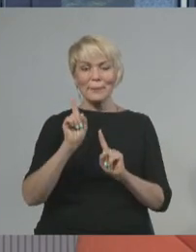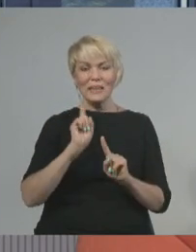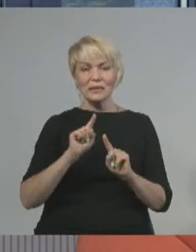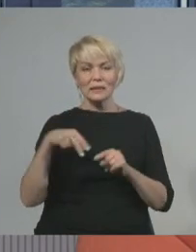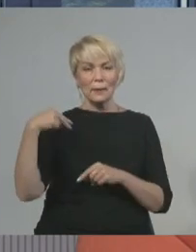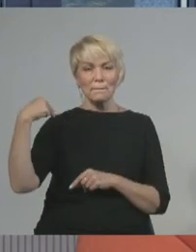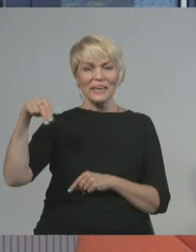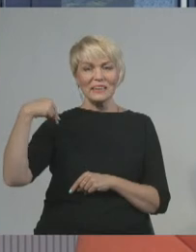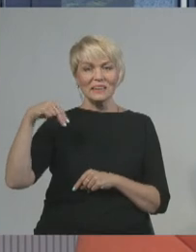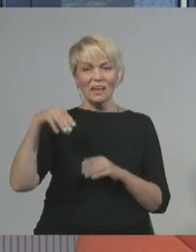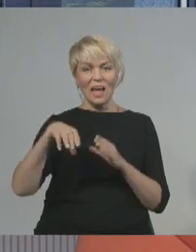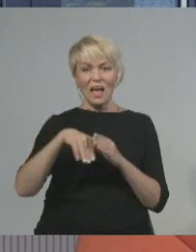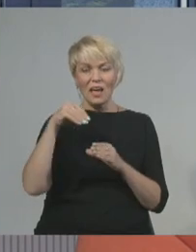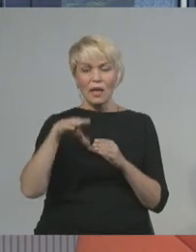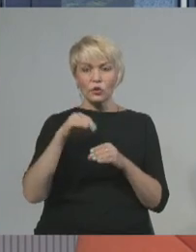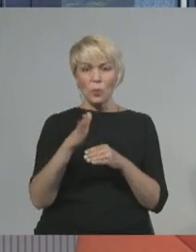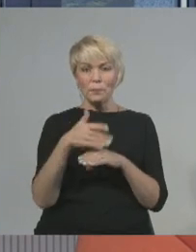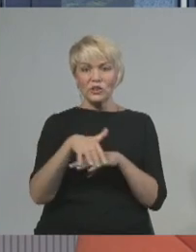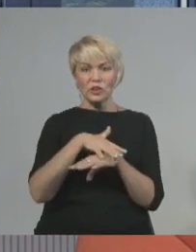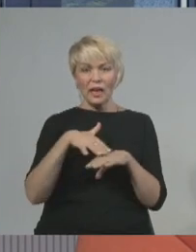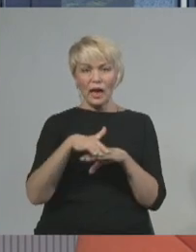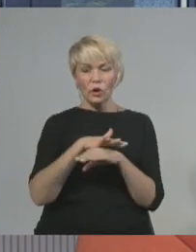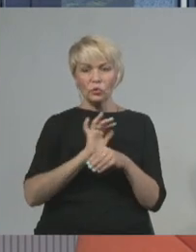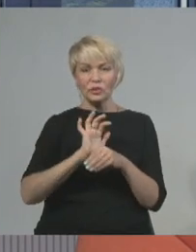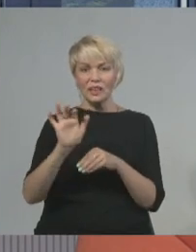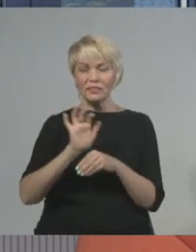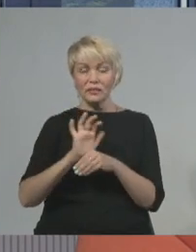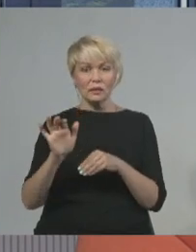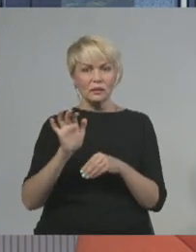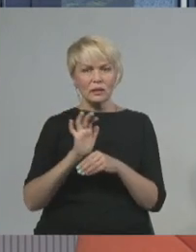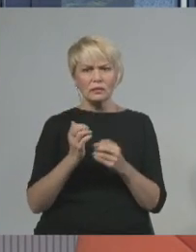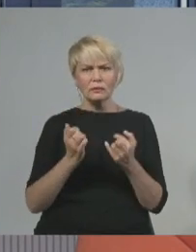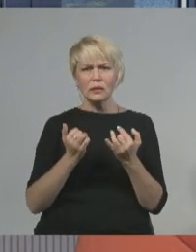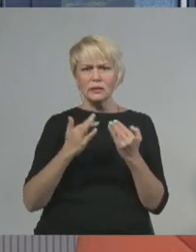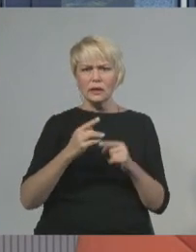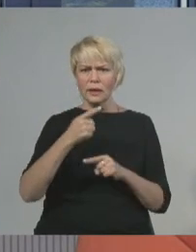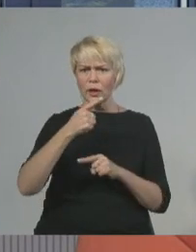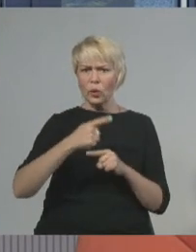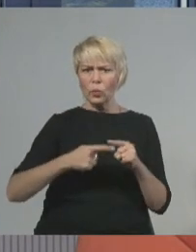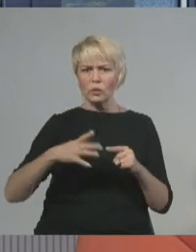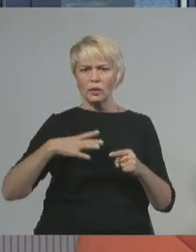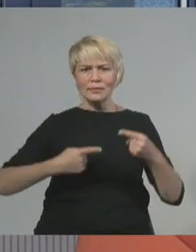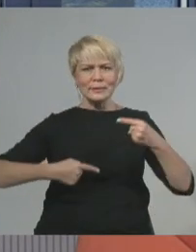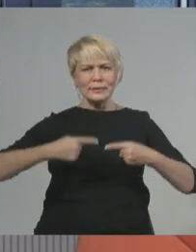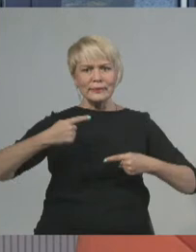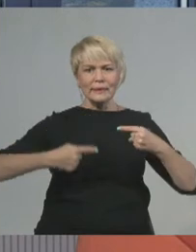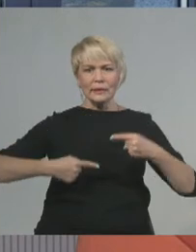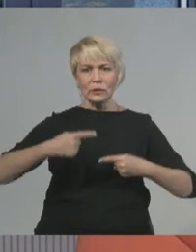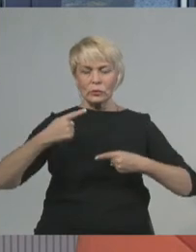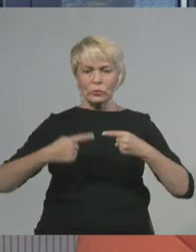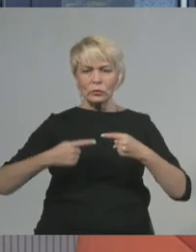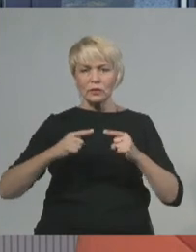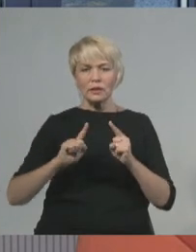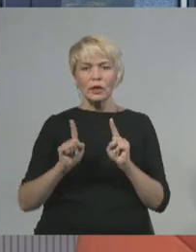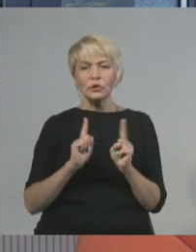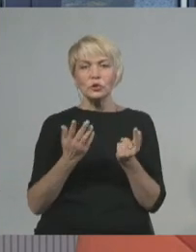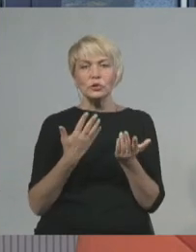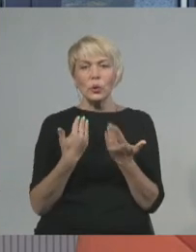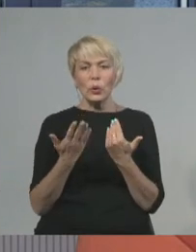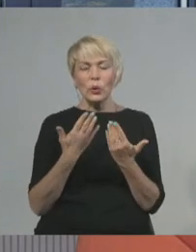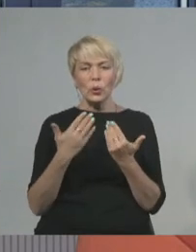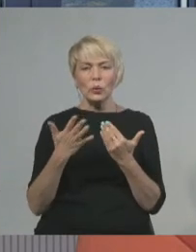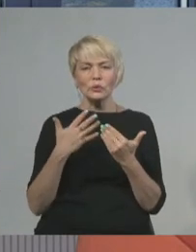how heated the rhetoric was in in terms of partisanship not just from journalists but from social media as